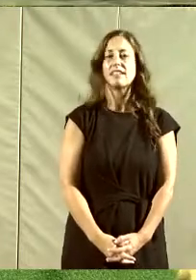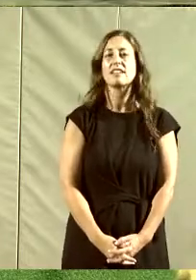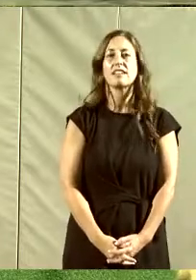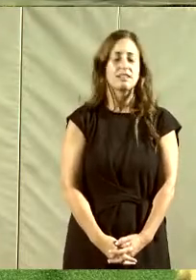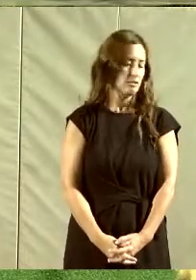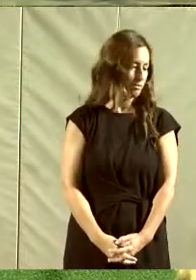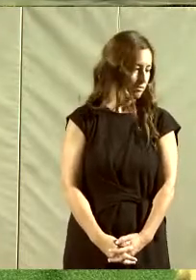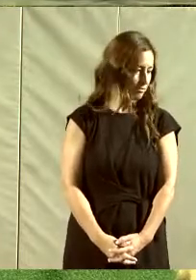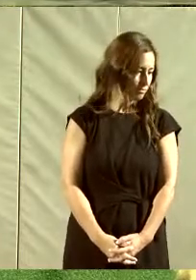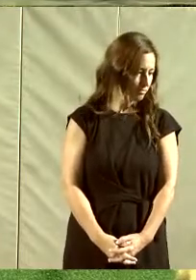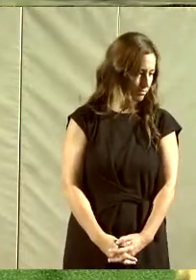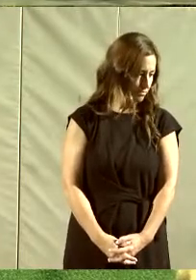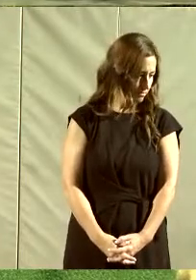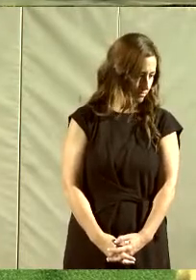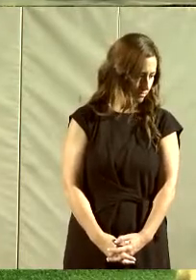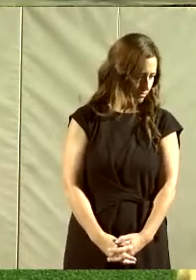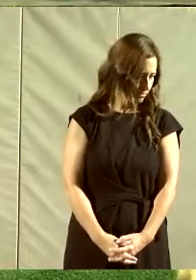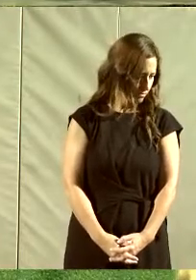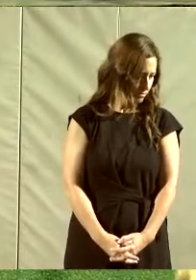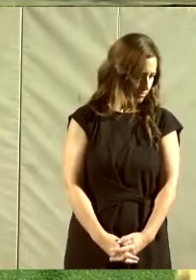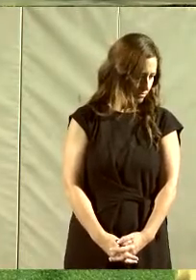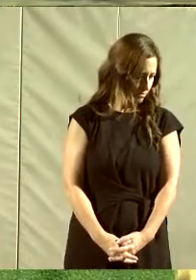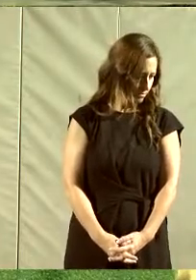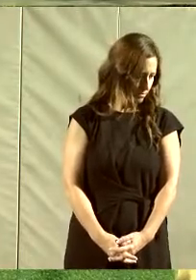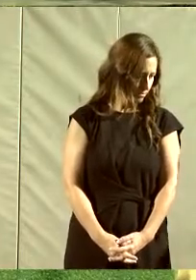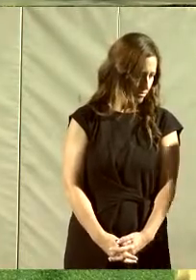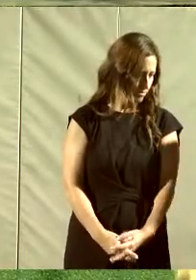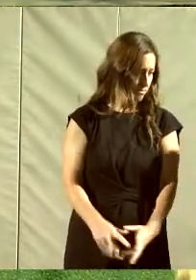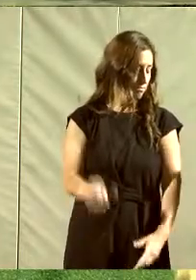Ammon Jared Roan.